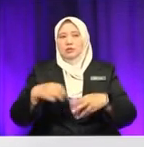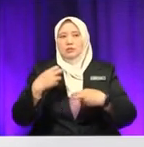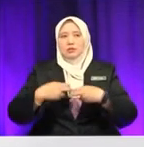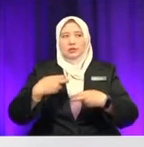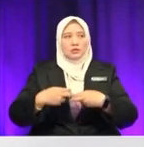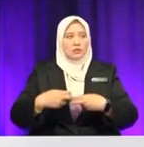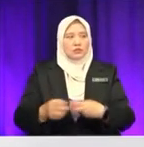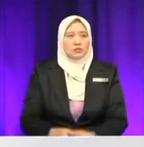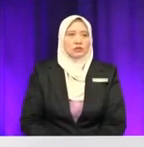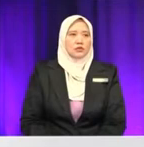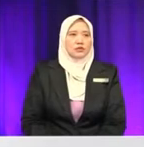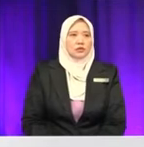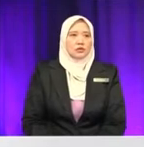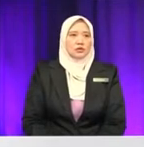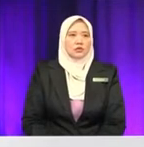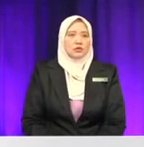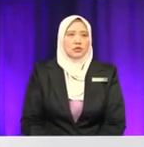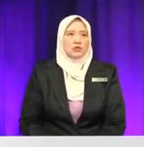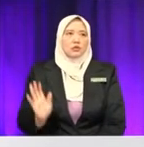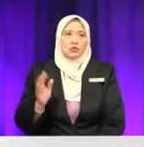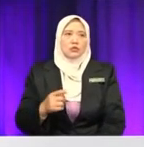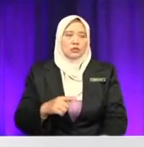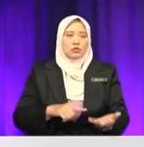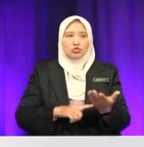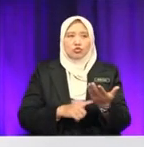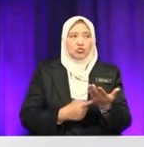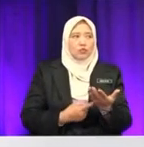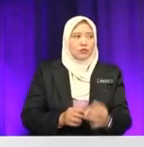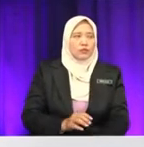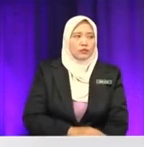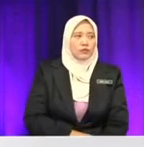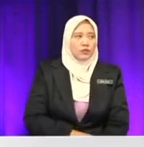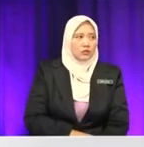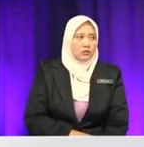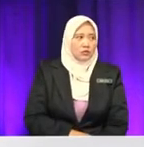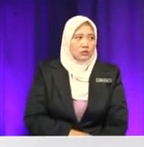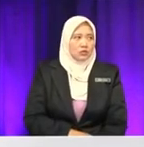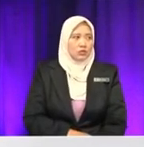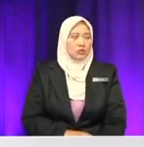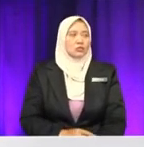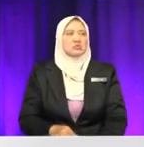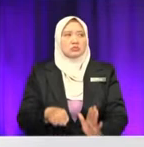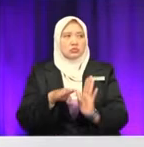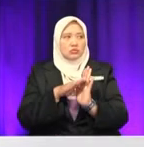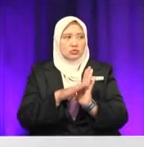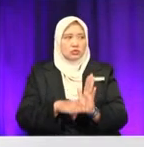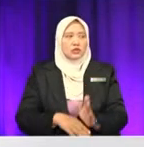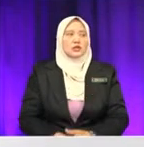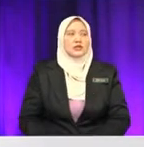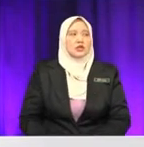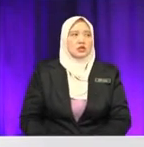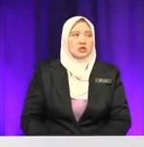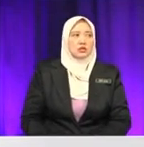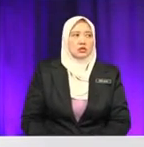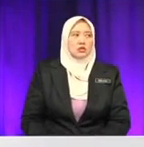Let me begin our discussion. Well, on disadvantages of cyberbullying, my first choice